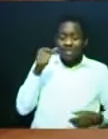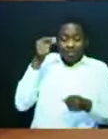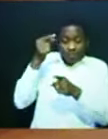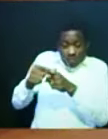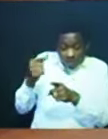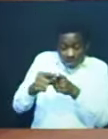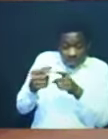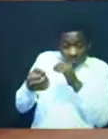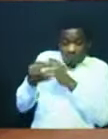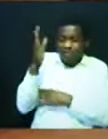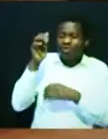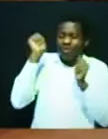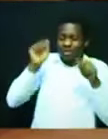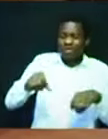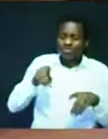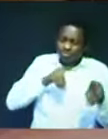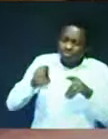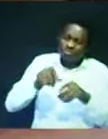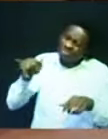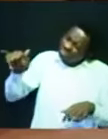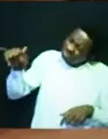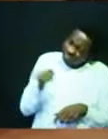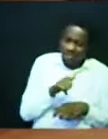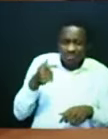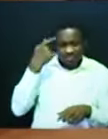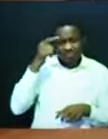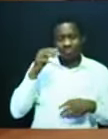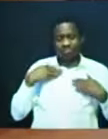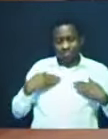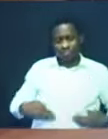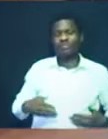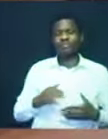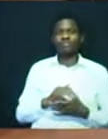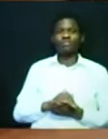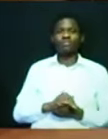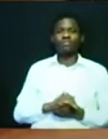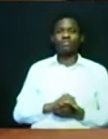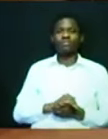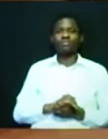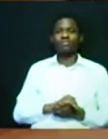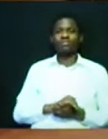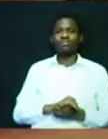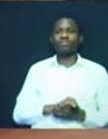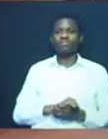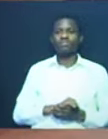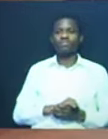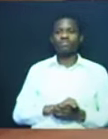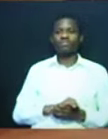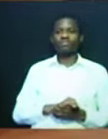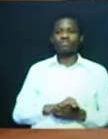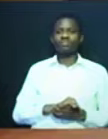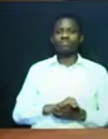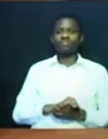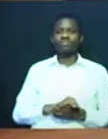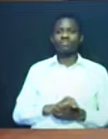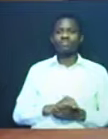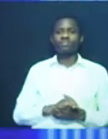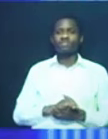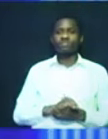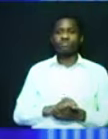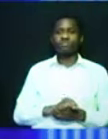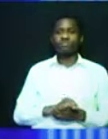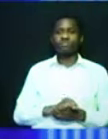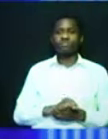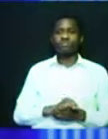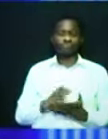mo okra nanso nya Yesu aka ni ntino adia asem ni betumi ayia ama okra no obetumi ayia ama ni padua no so. We will